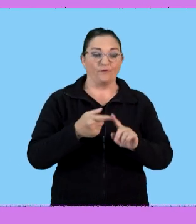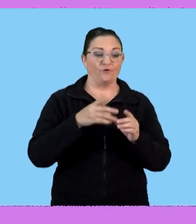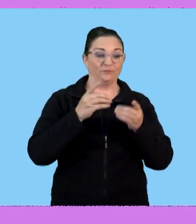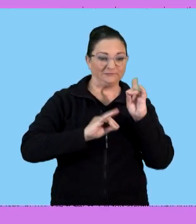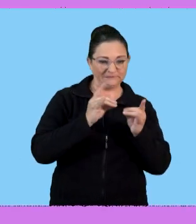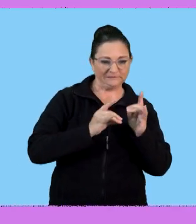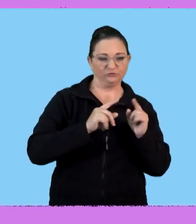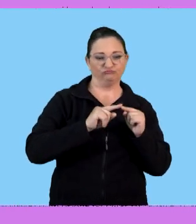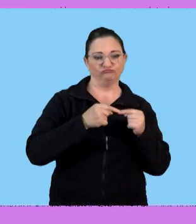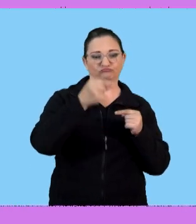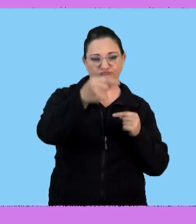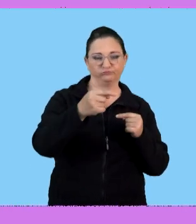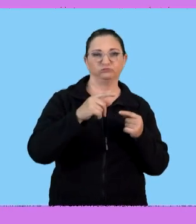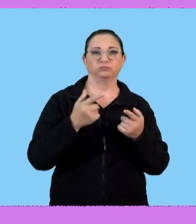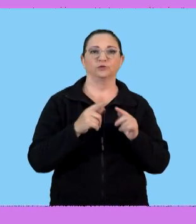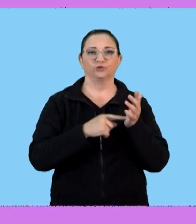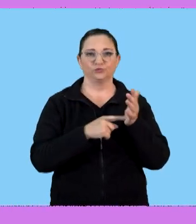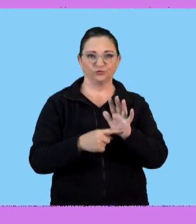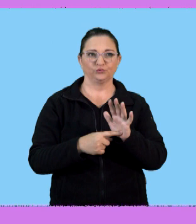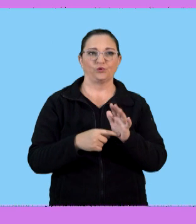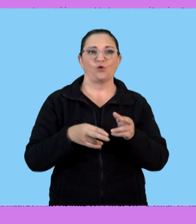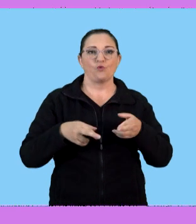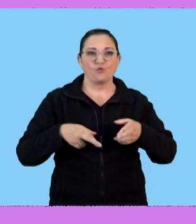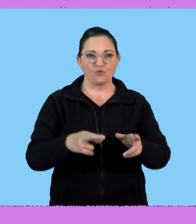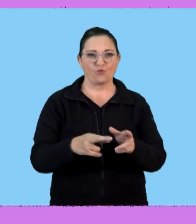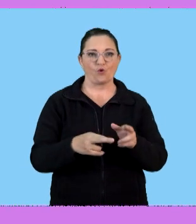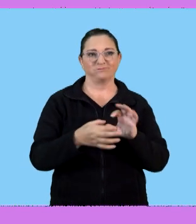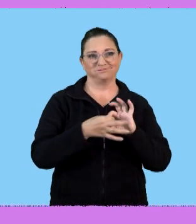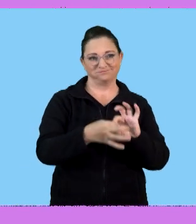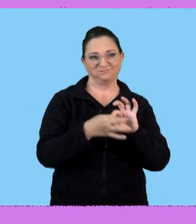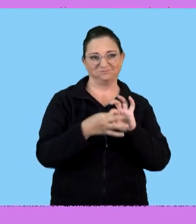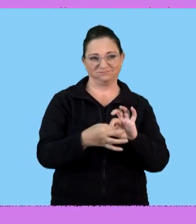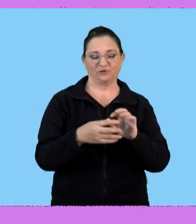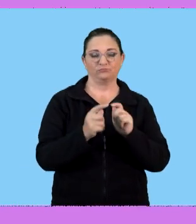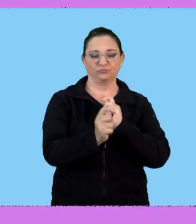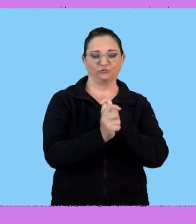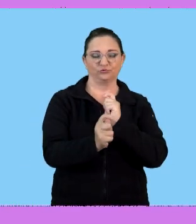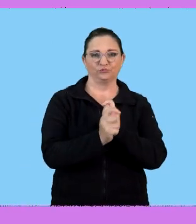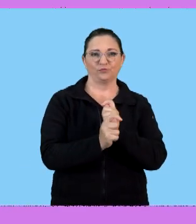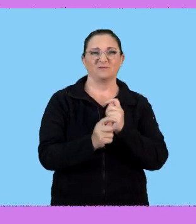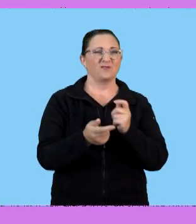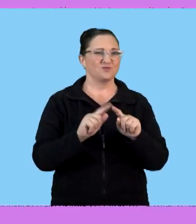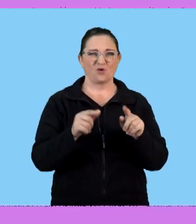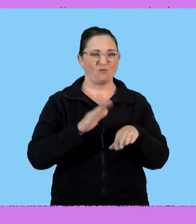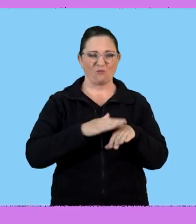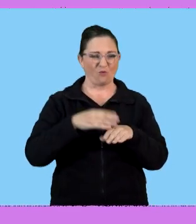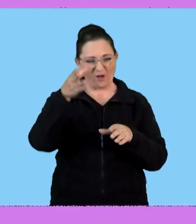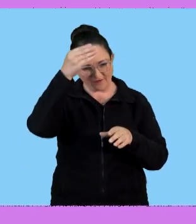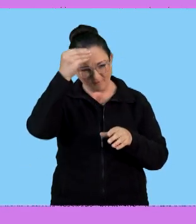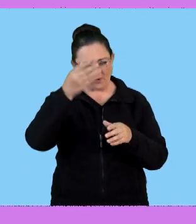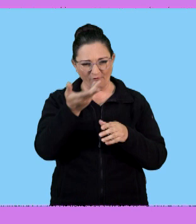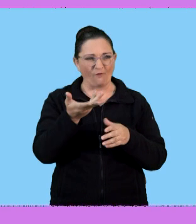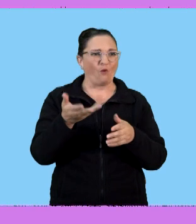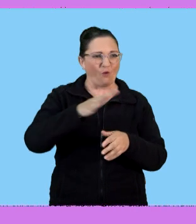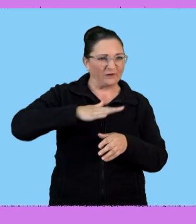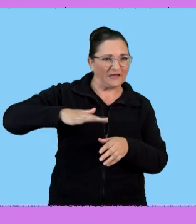that primarily shows or displays roads and transport links rather than natural geographical information.